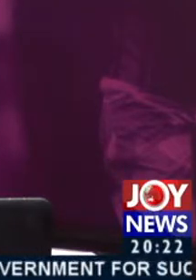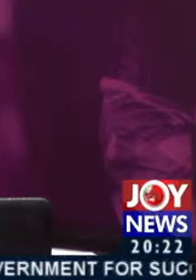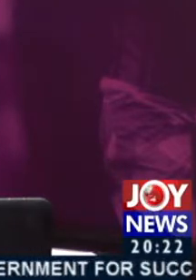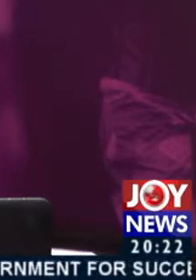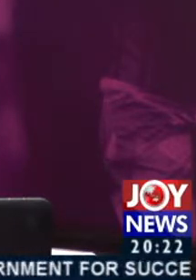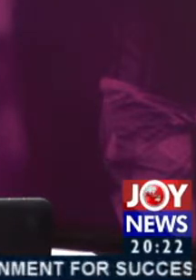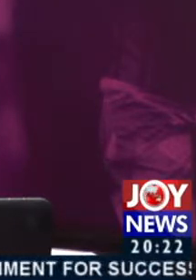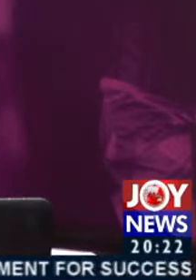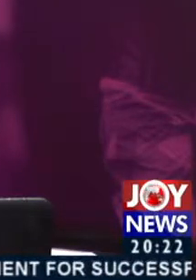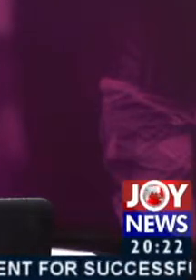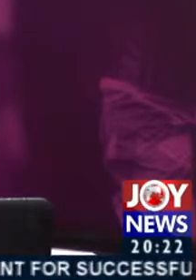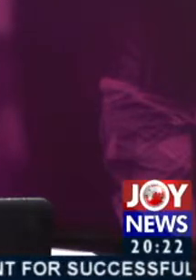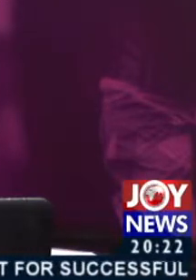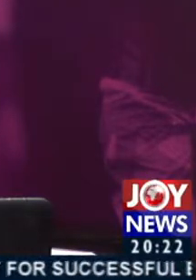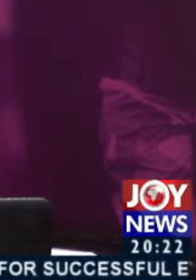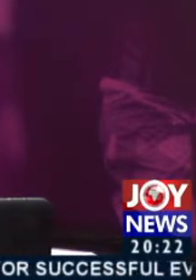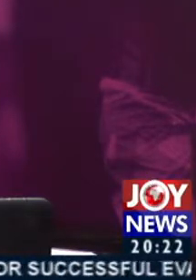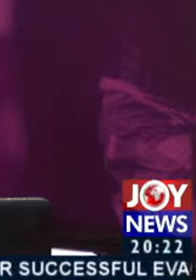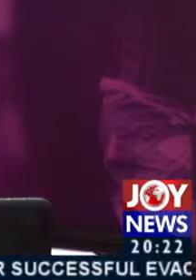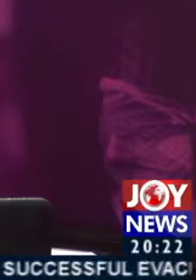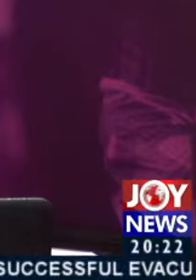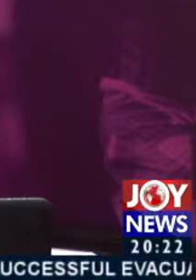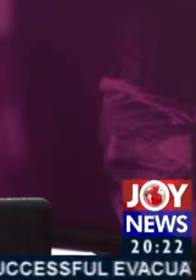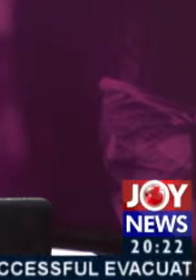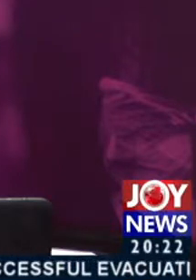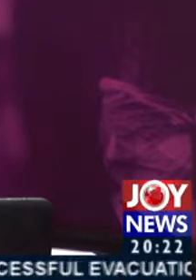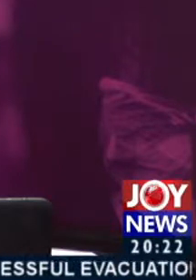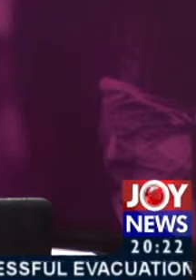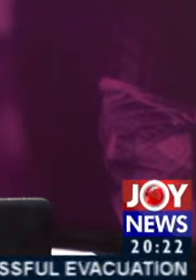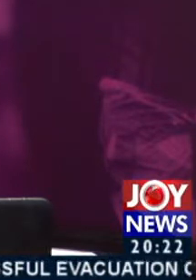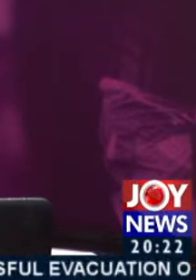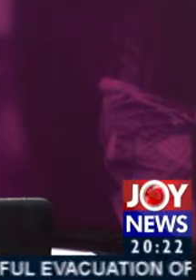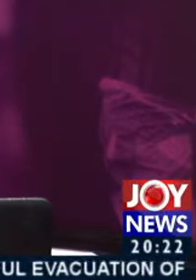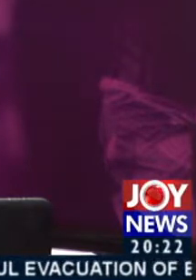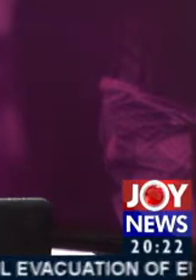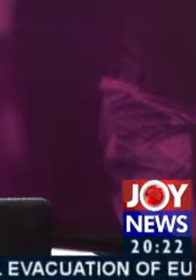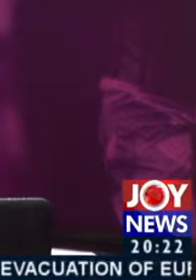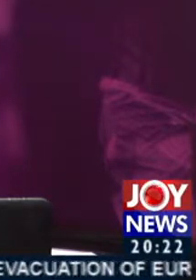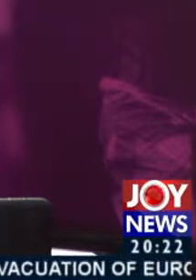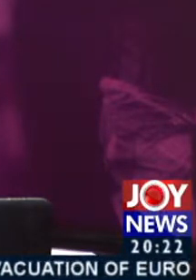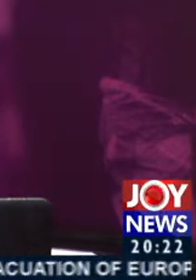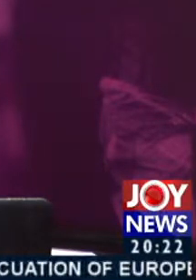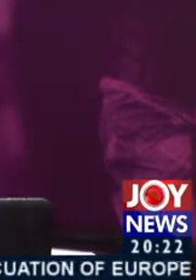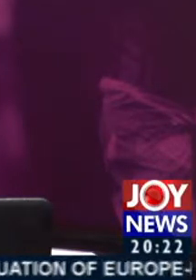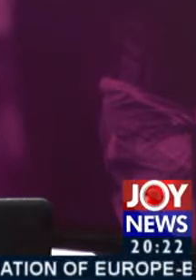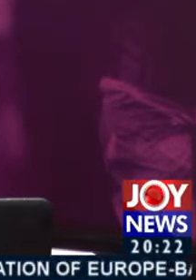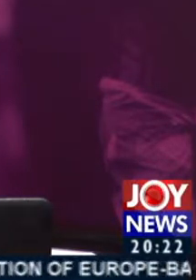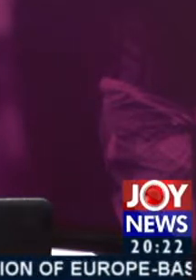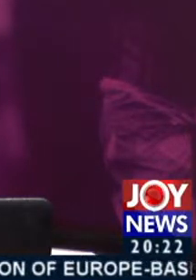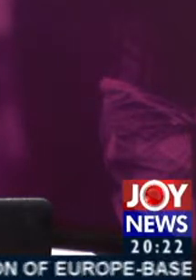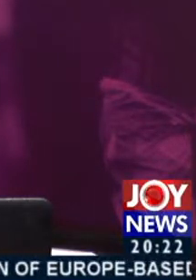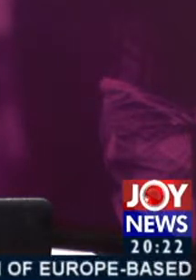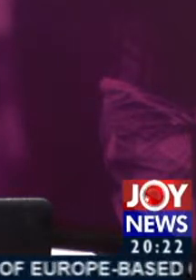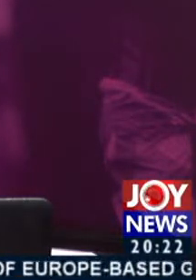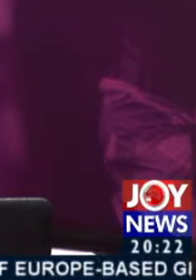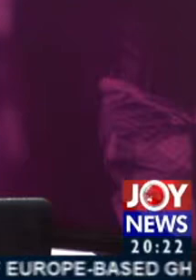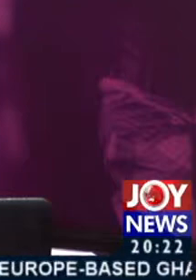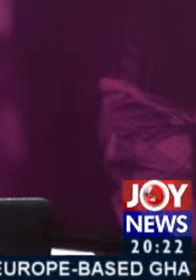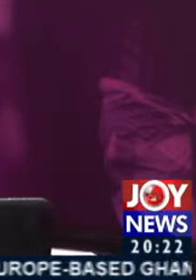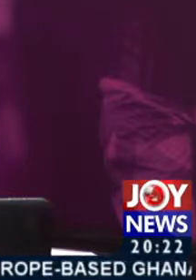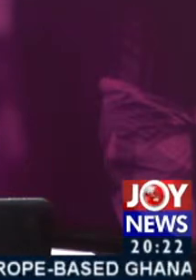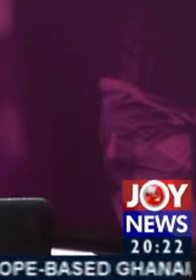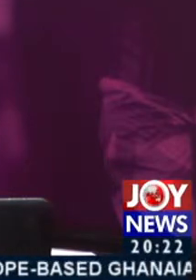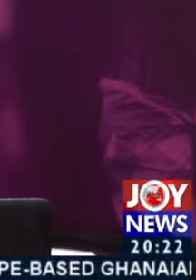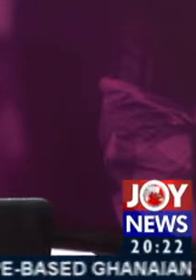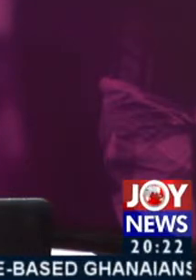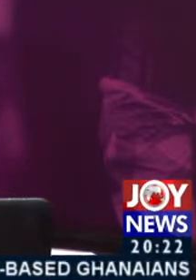my guests here in the studio. They told me to wait till the president speaks, and then we can interrogate some of the things that will come up. Dr. Justice Yangsin,